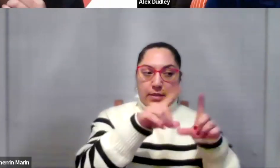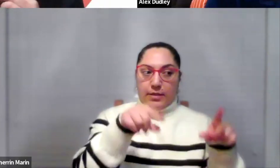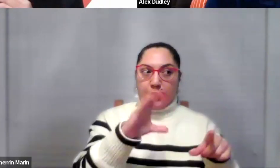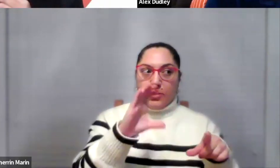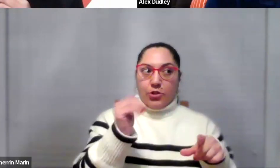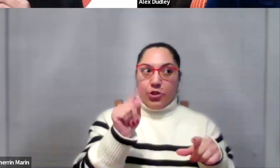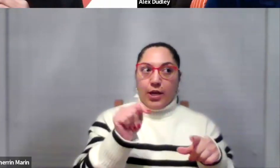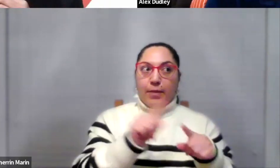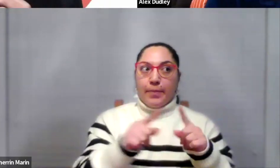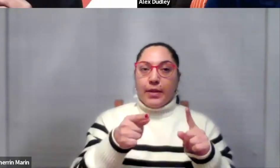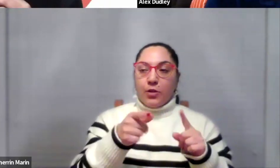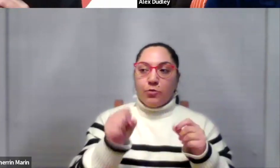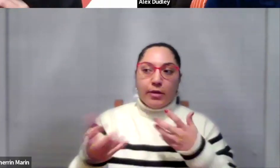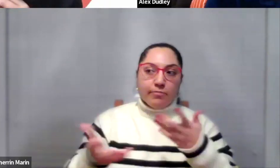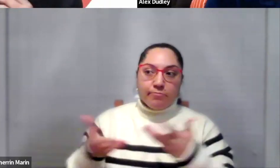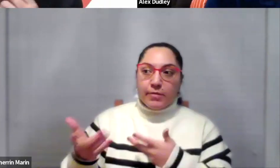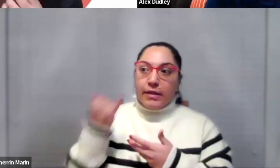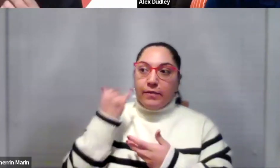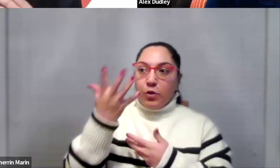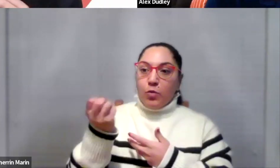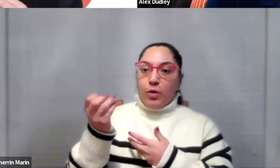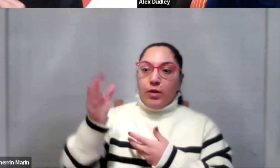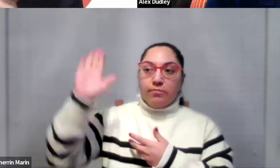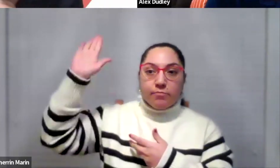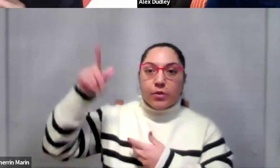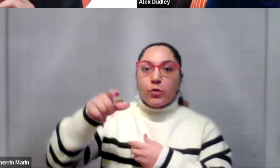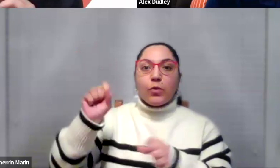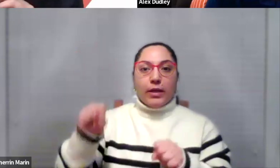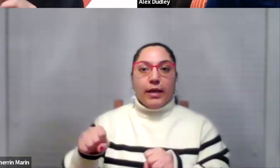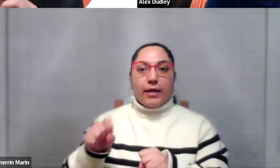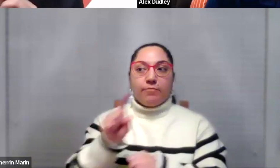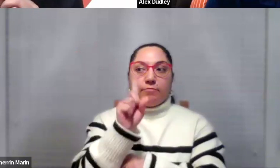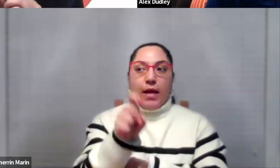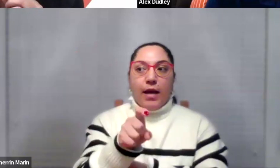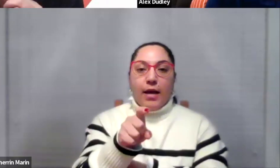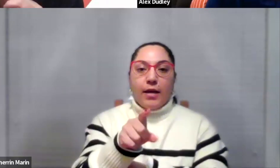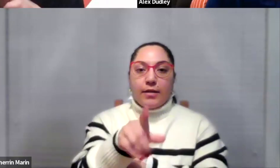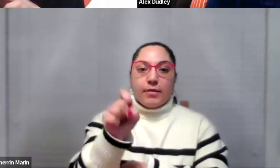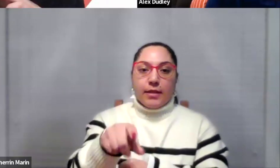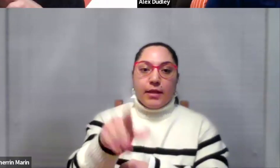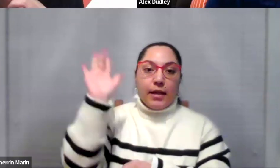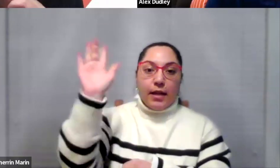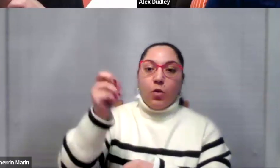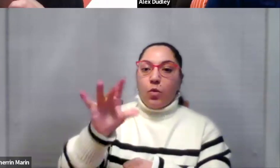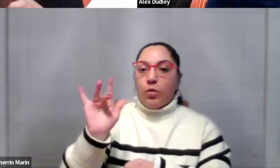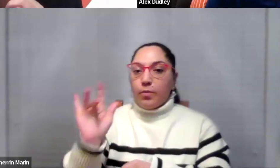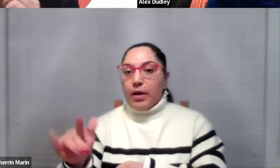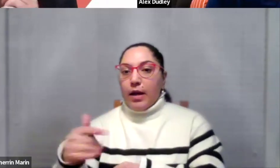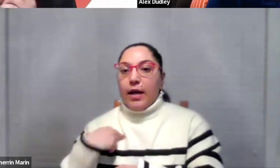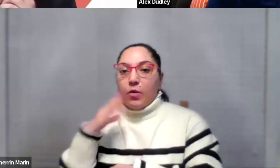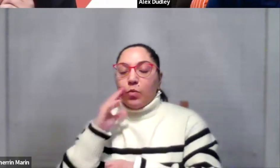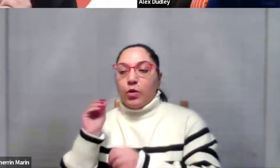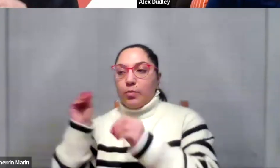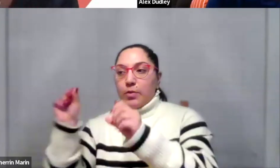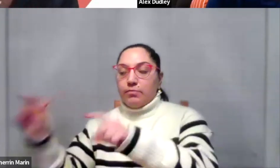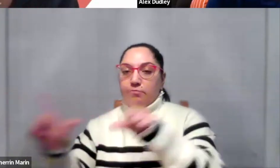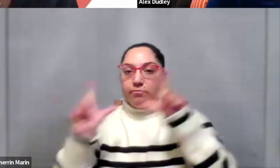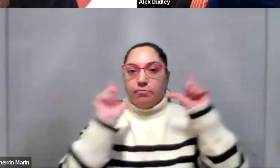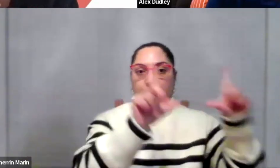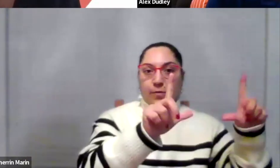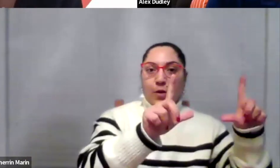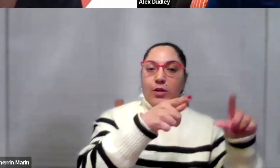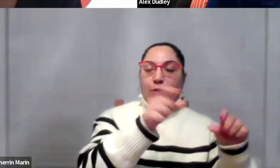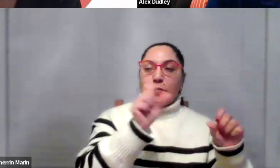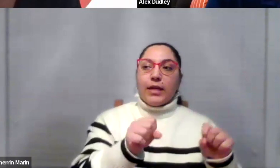can also have you, if you would like to ask a question, you can raise your hand and then I can have you have